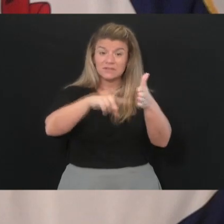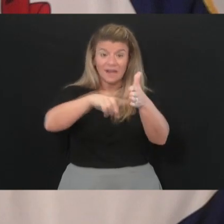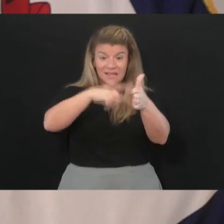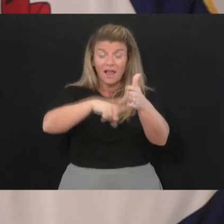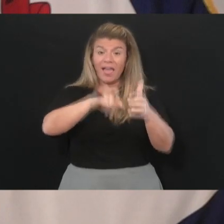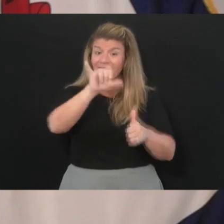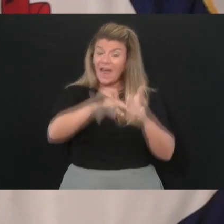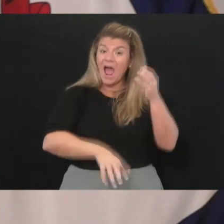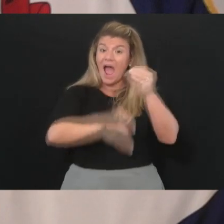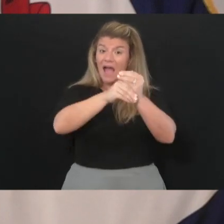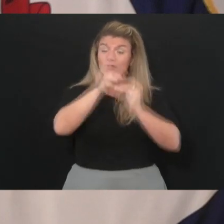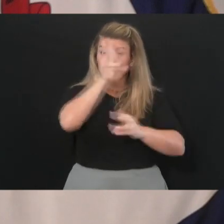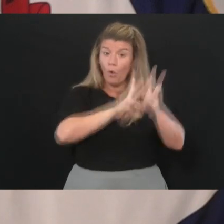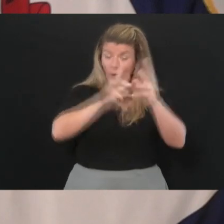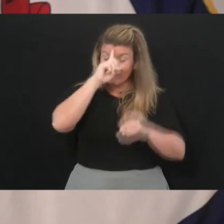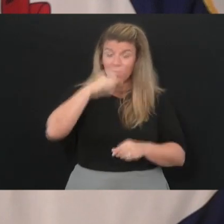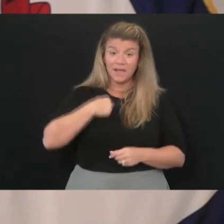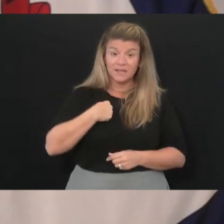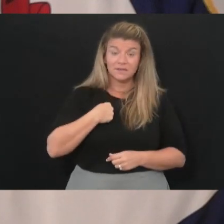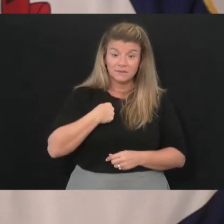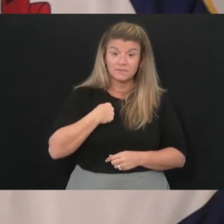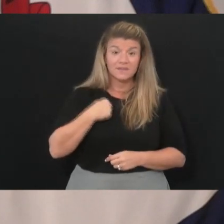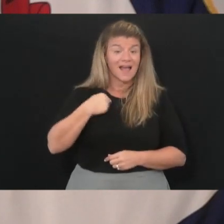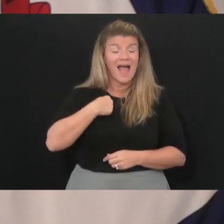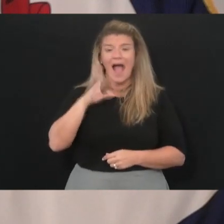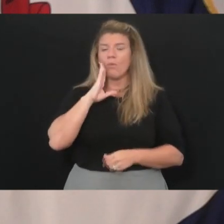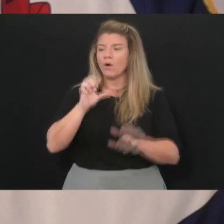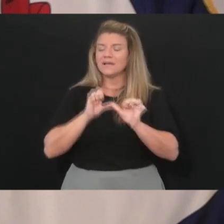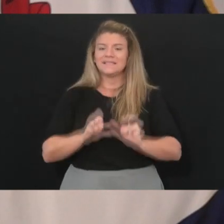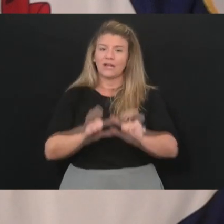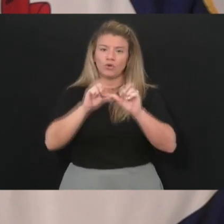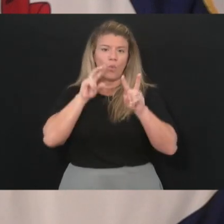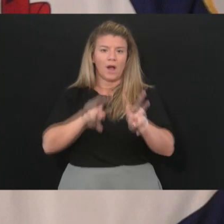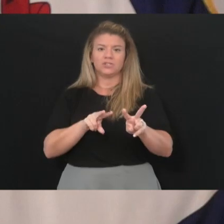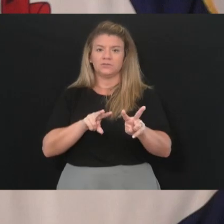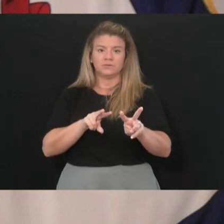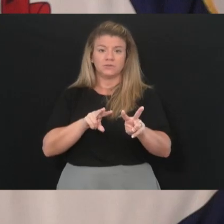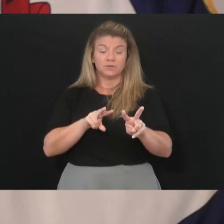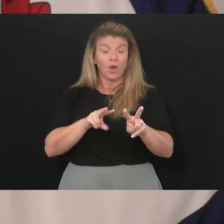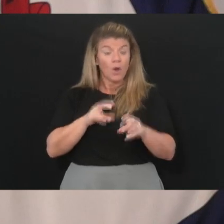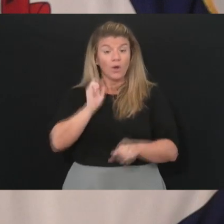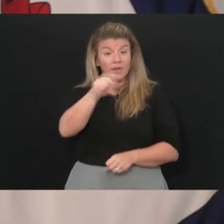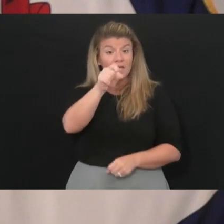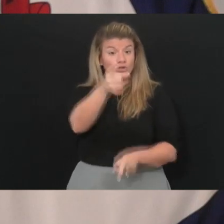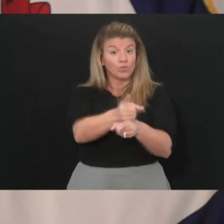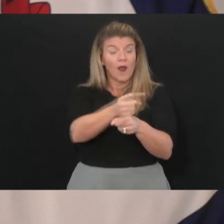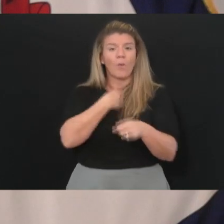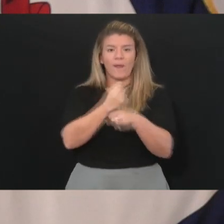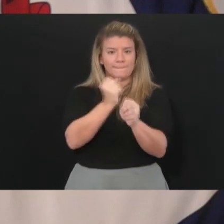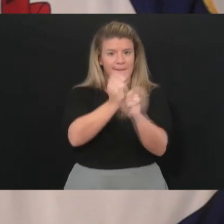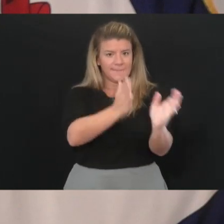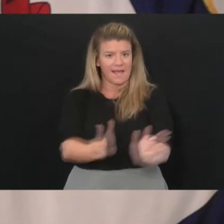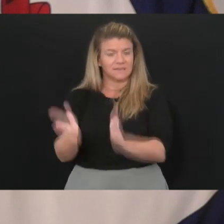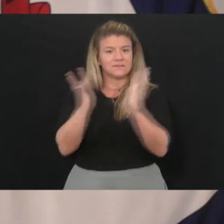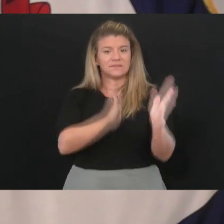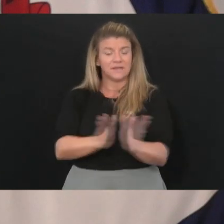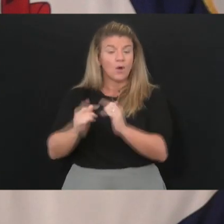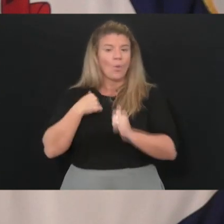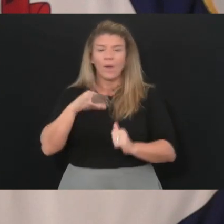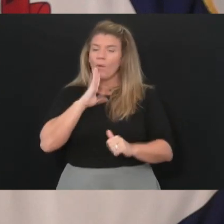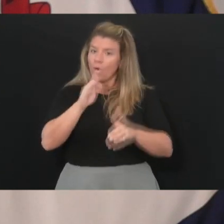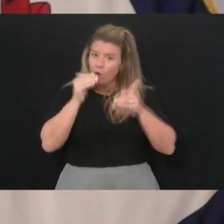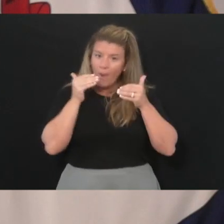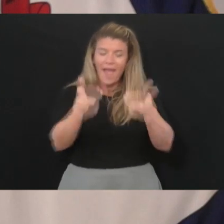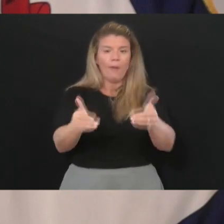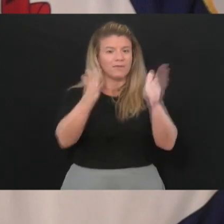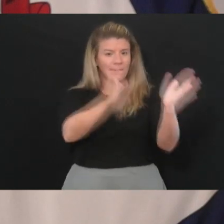so we'll continue to watch. We have plans in place, and we are going to go full steam ahead to